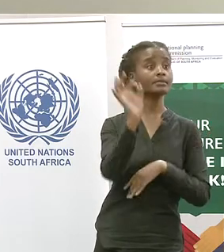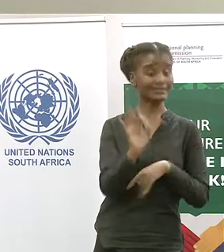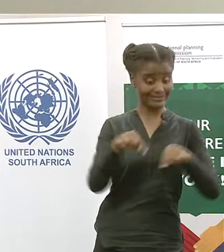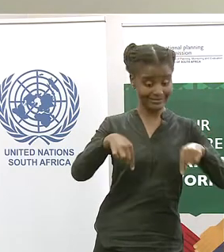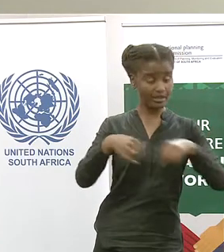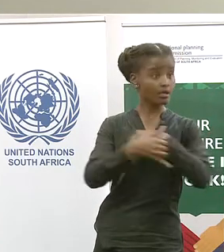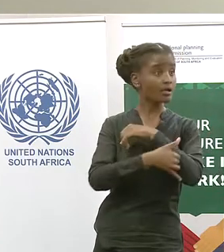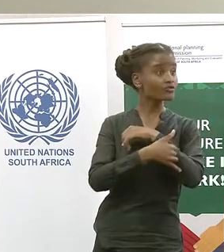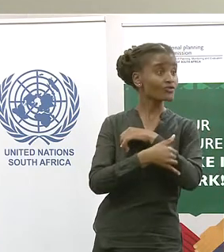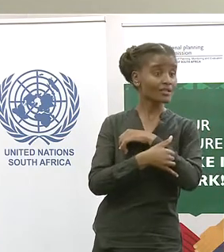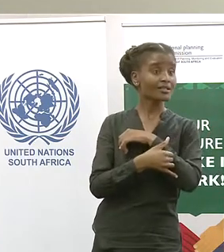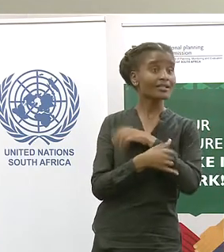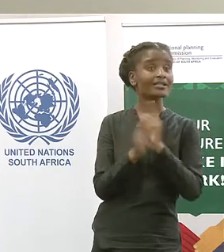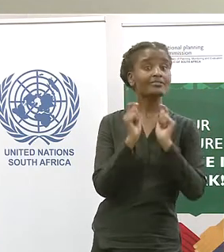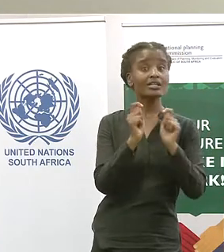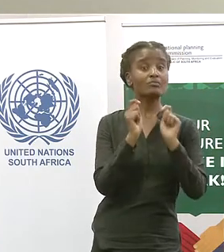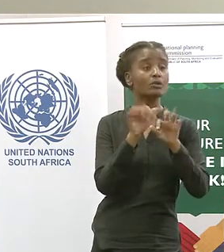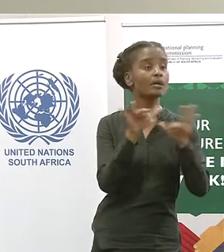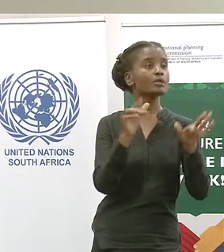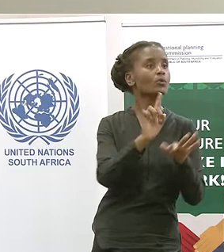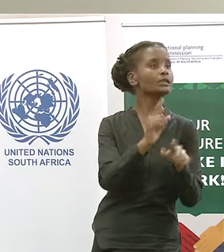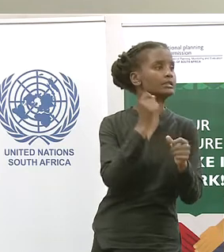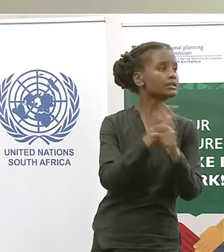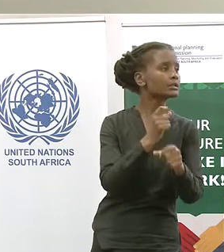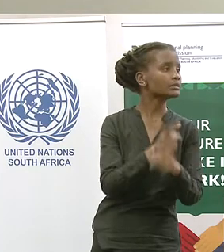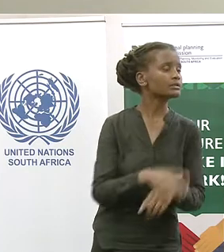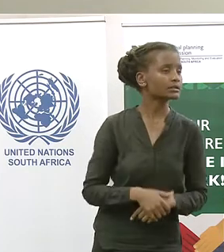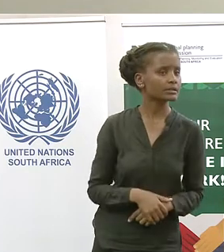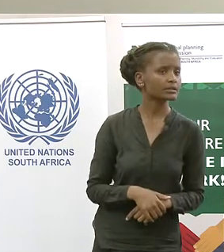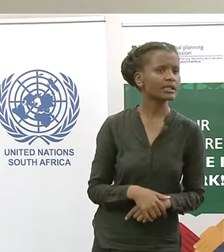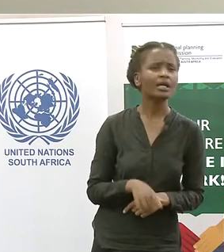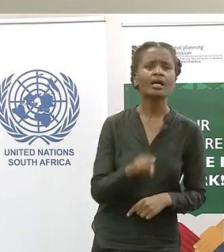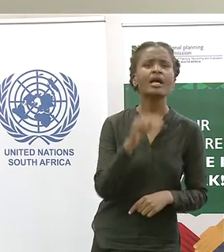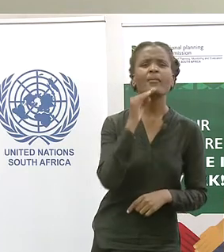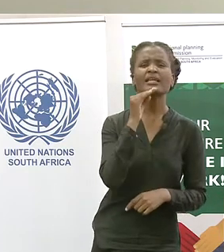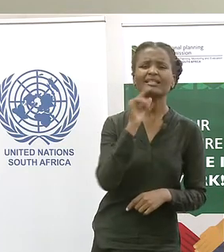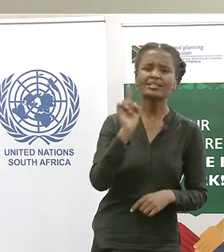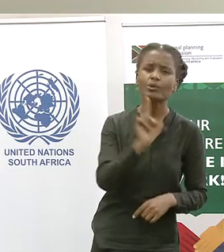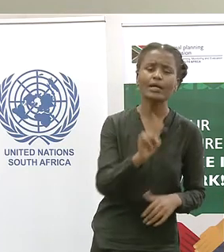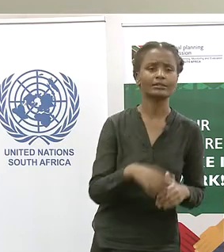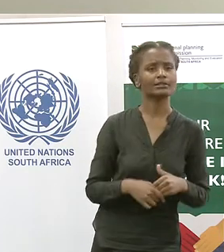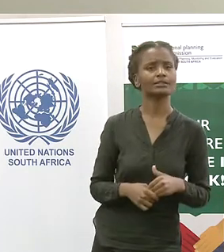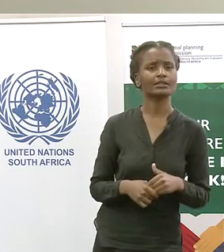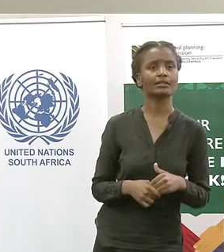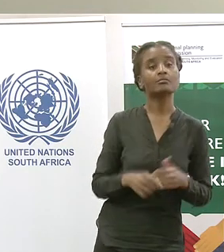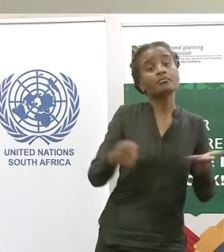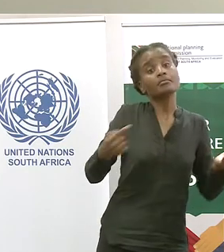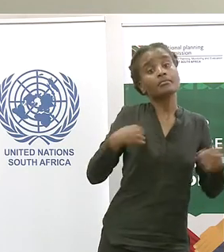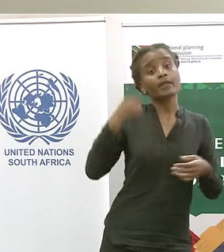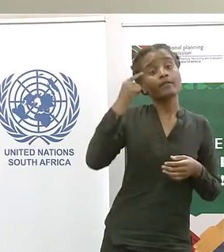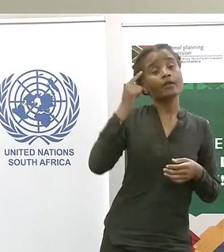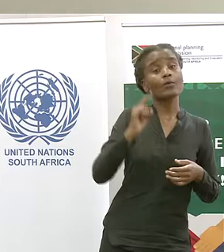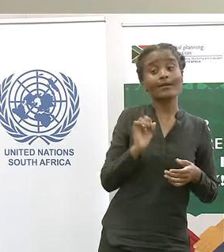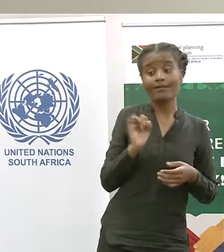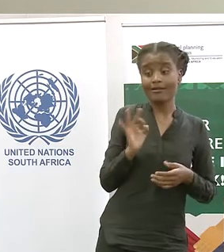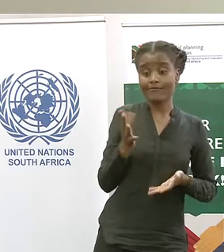transport are the taxes. What does it mean? You know, so I think that if we are not going